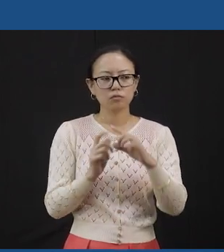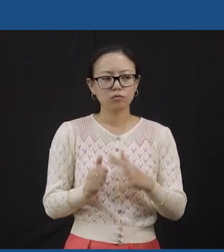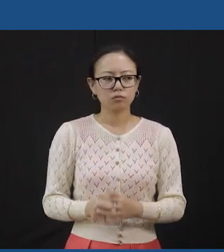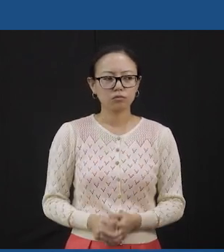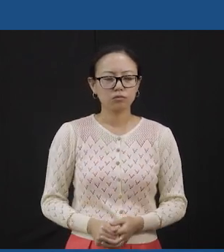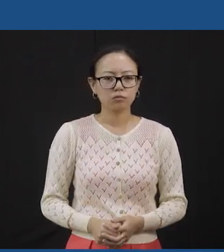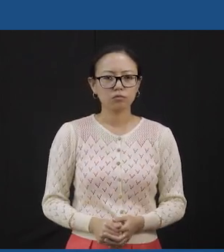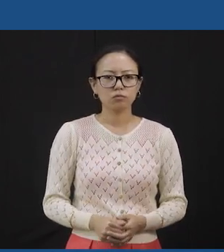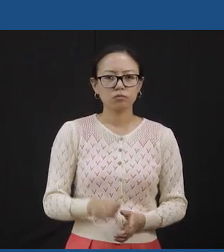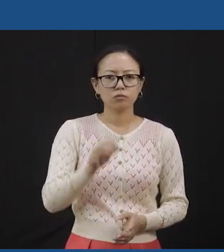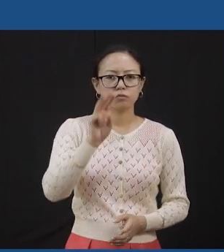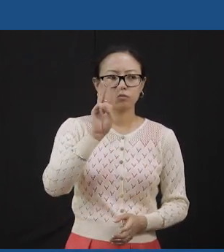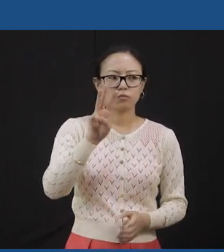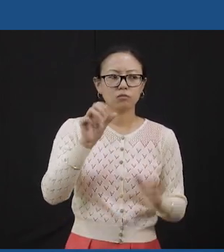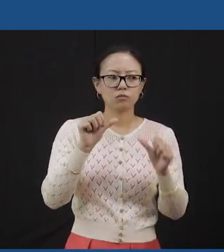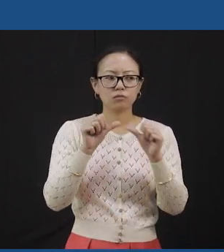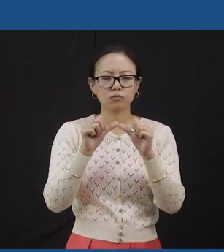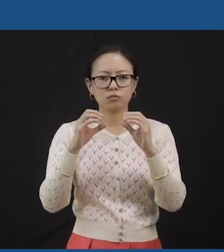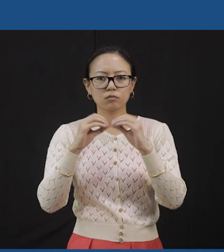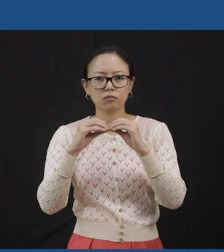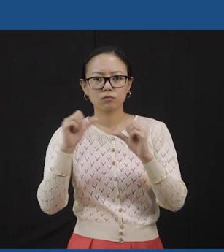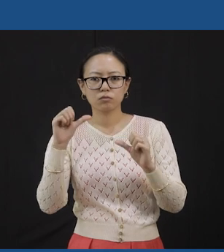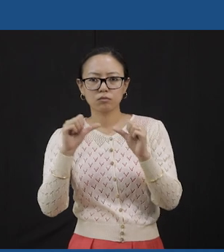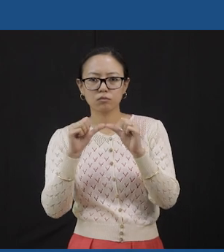You have 3 abacus here.